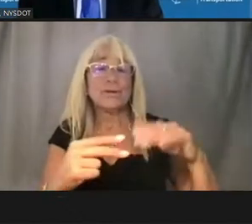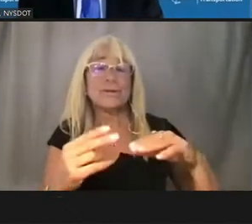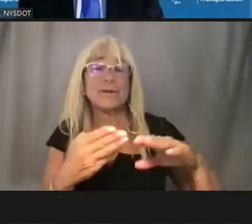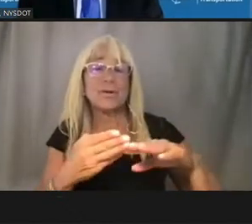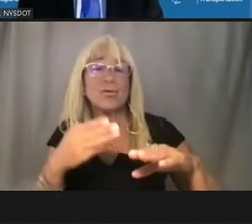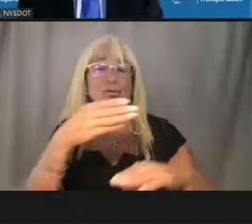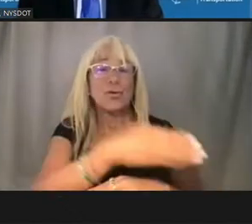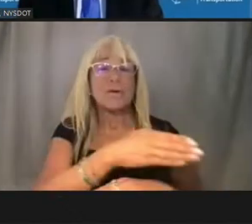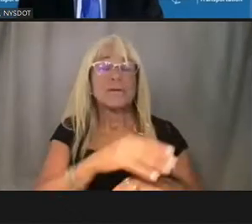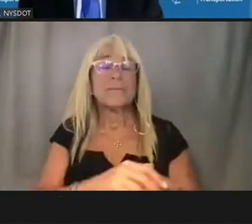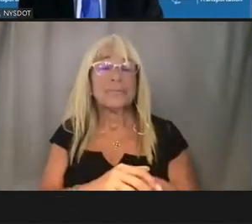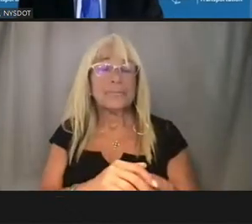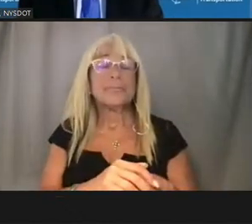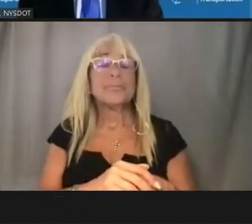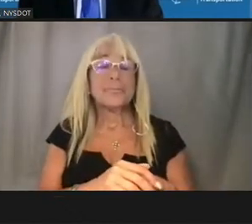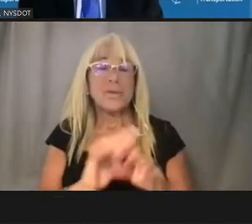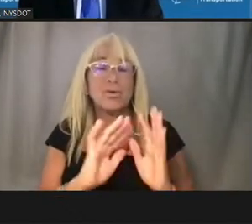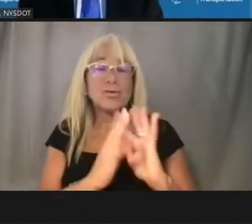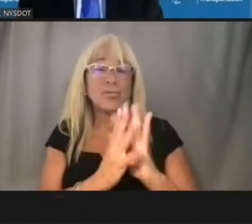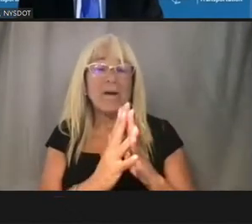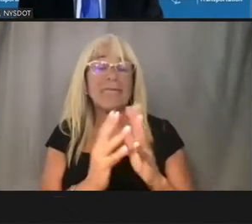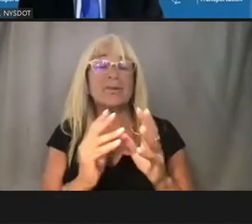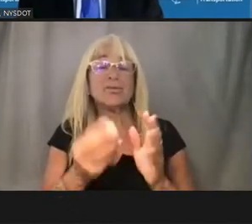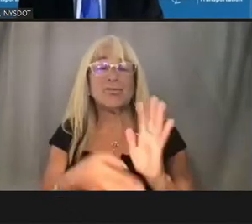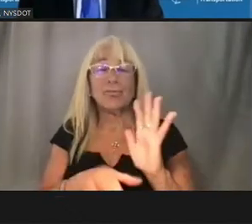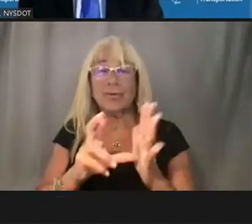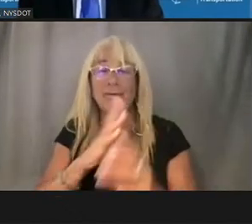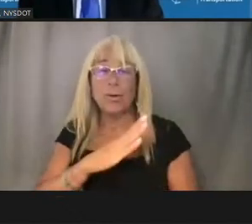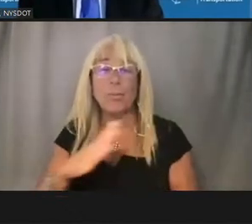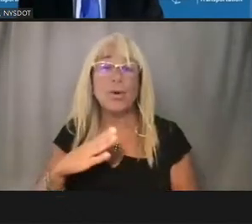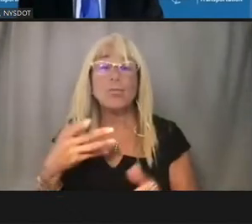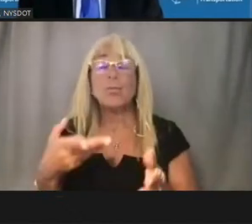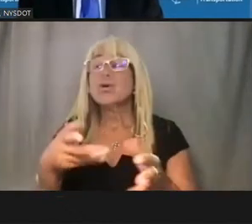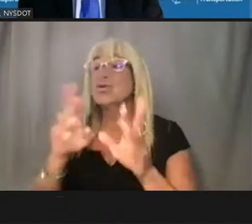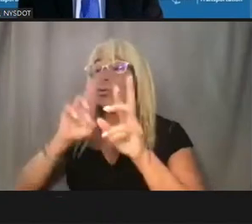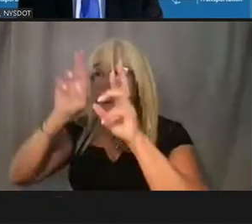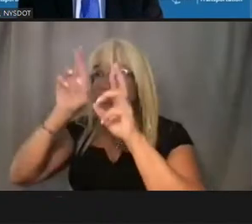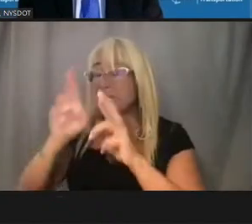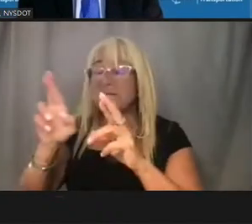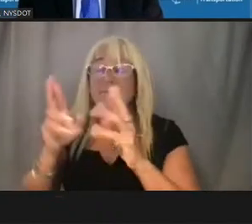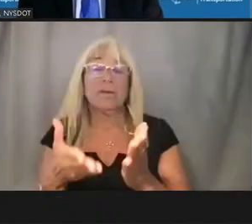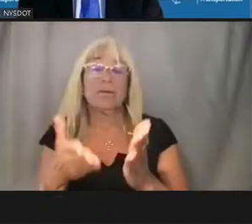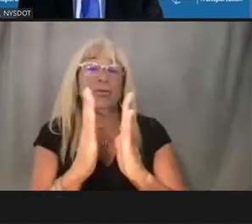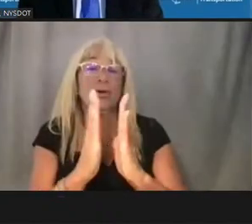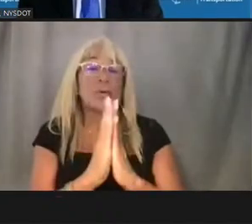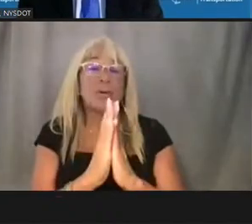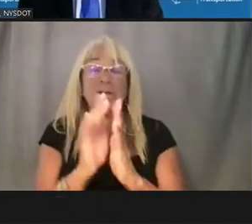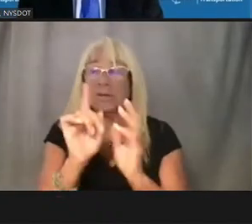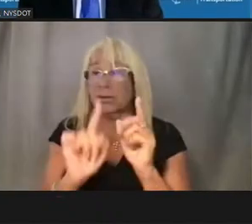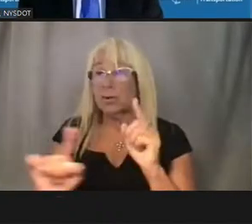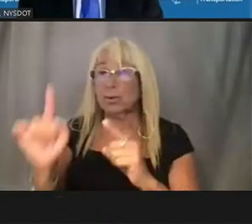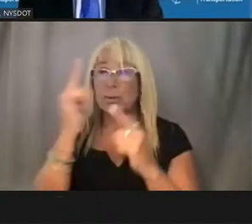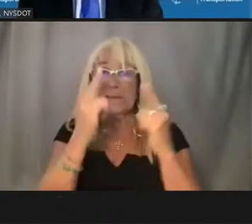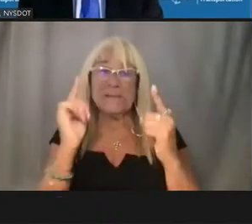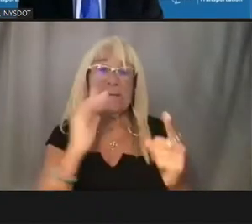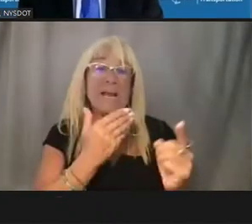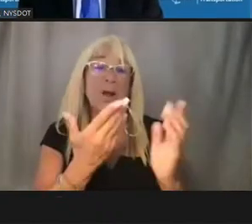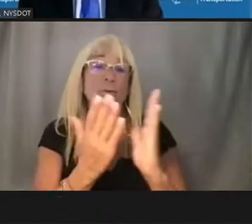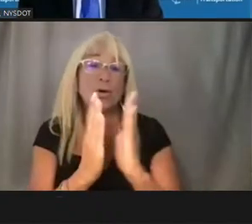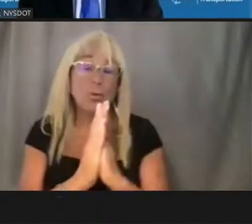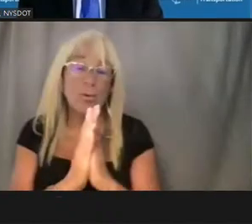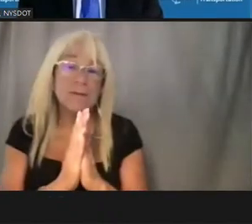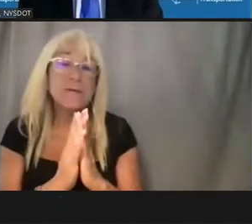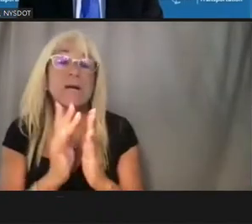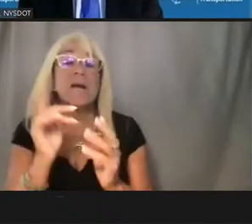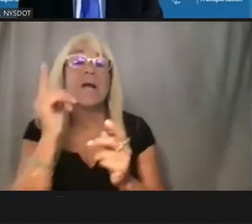board's recommendations we respectfully request that the board consider our our request the importance of